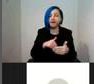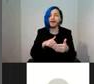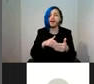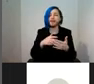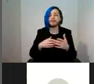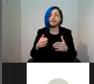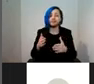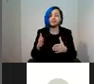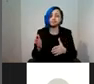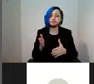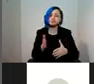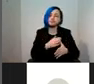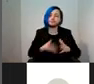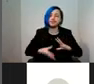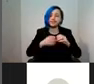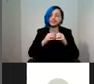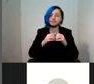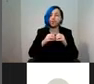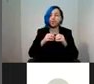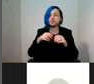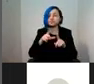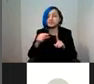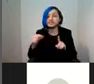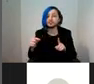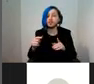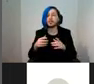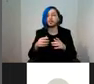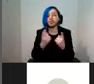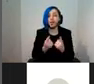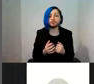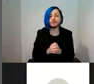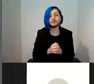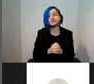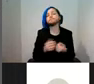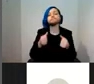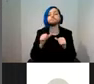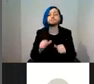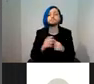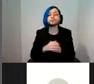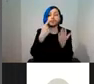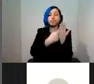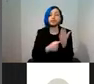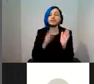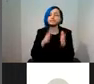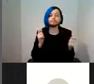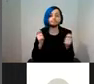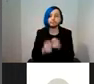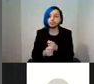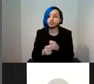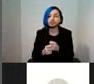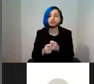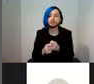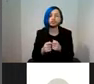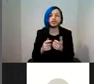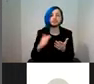policy, again, a lot of assistance about the potential for policy changes must now help institutions of memory in safeguarding